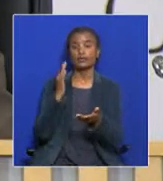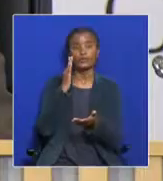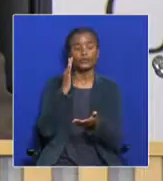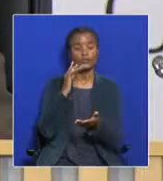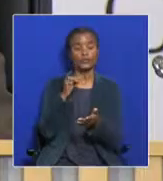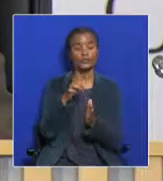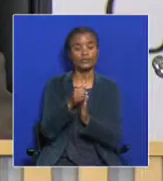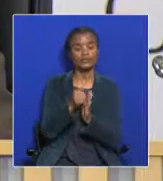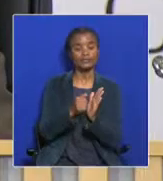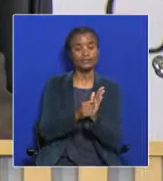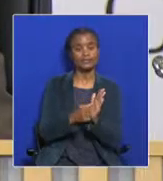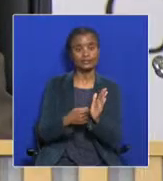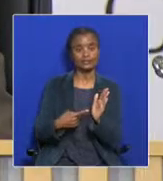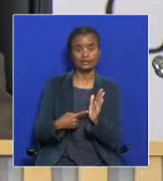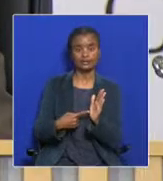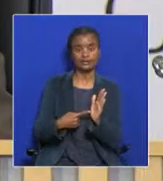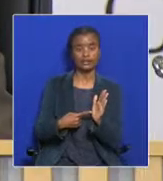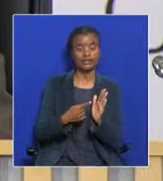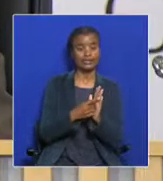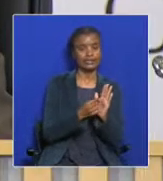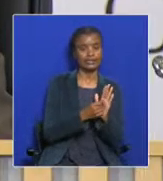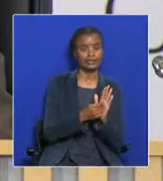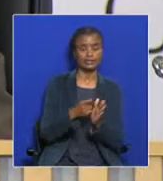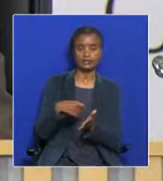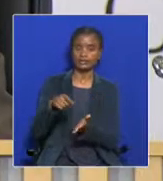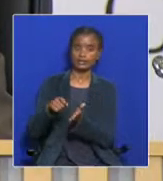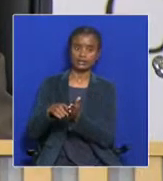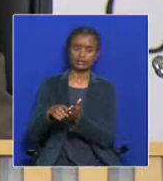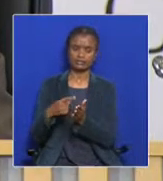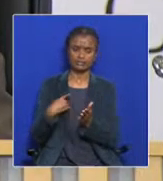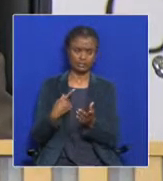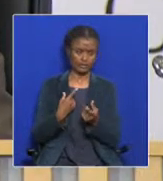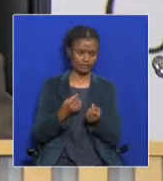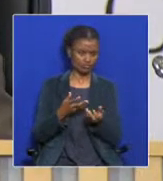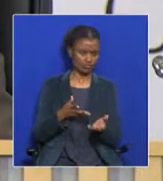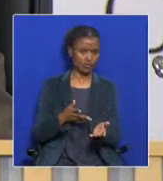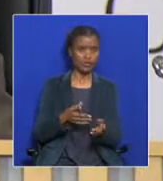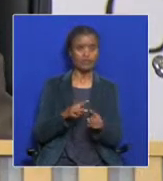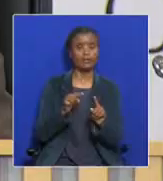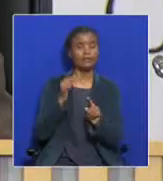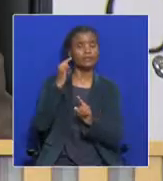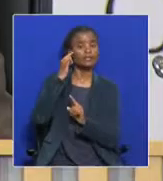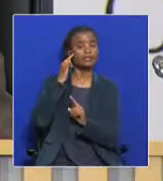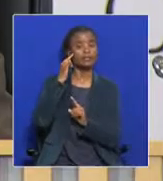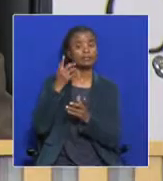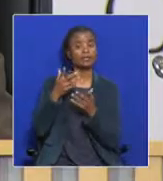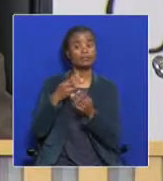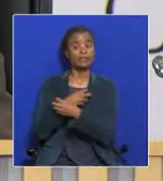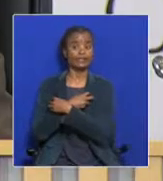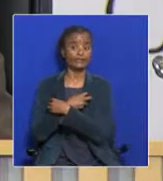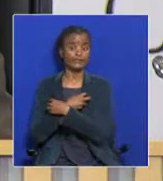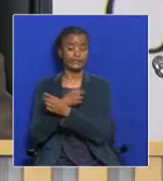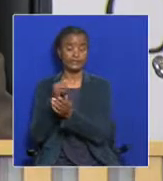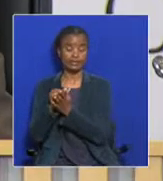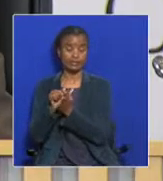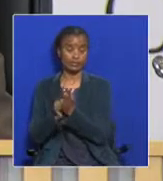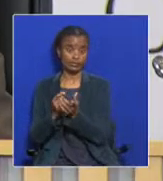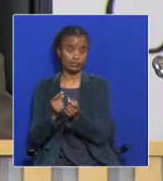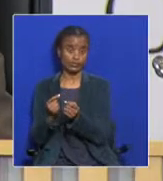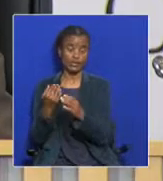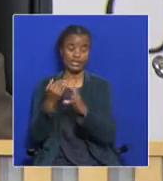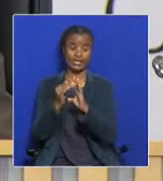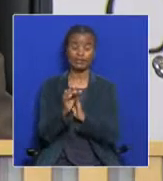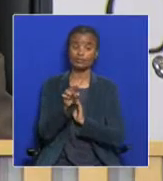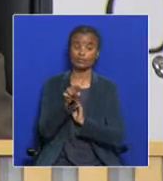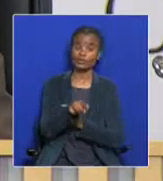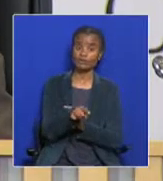signed, it's not like me. So I'm thinking maybe while I was on leave, I did a statement and emailed it to him. I'm not sure, but there wouldn't be a logical reason